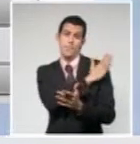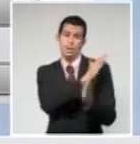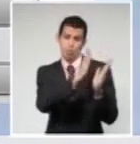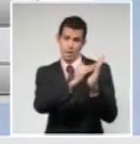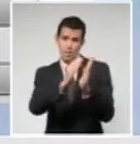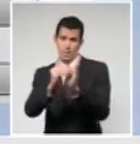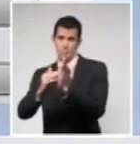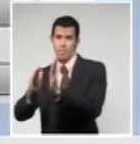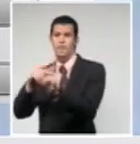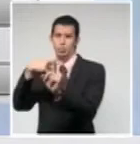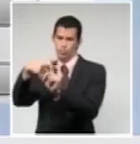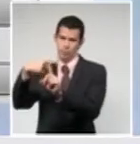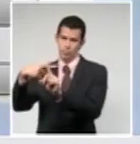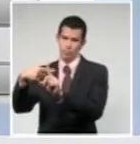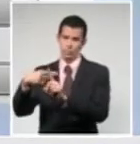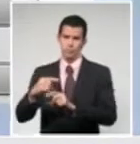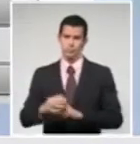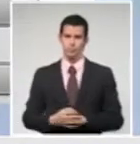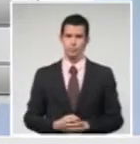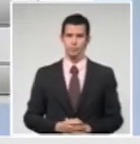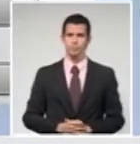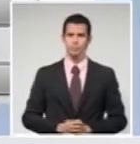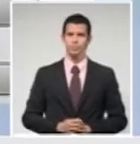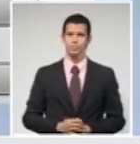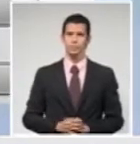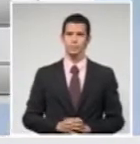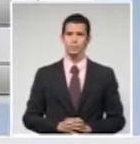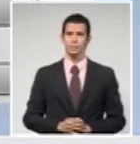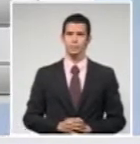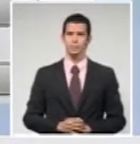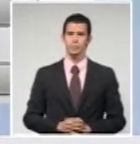685,018, of which